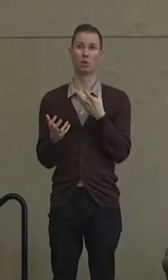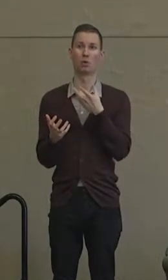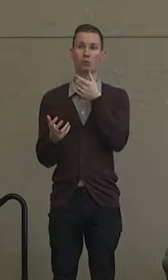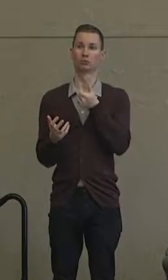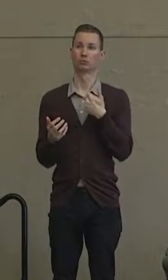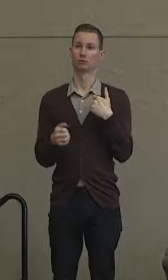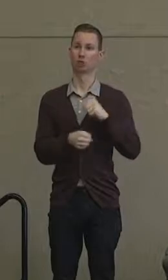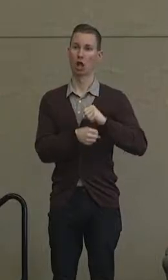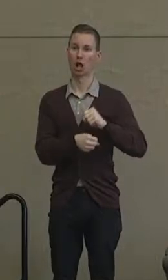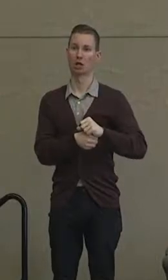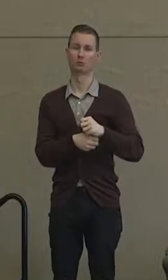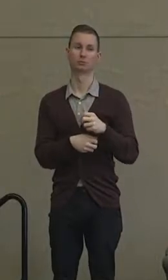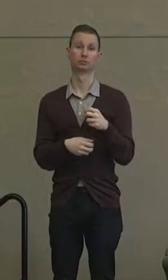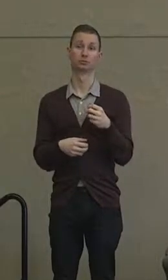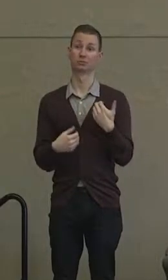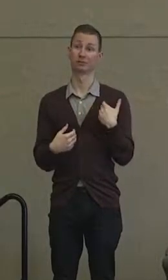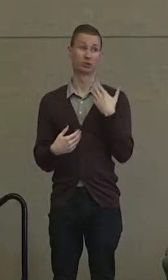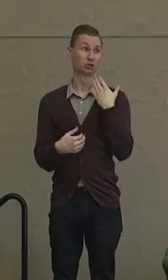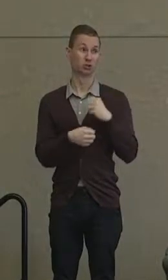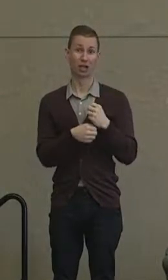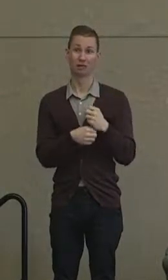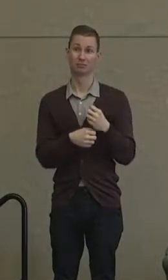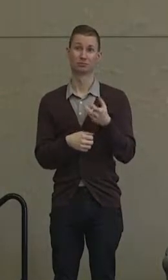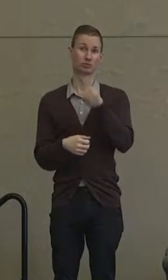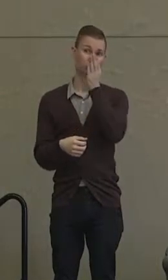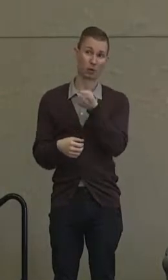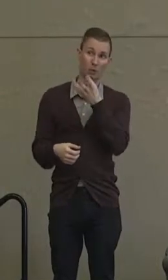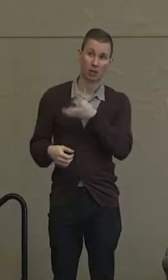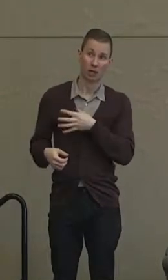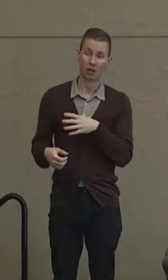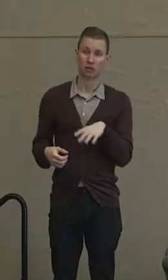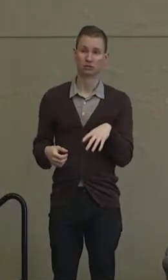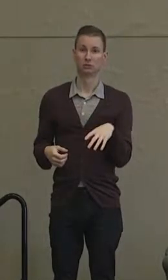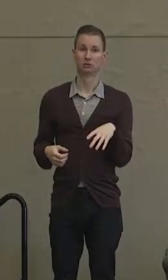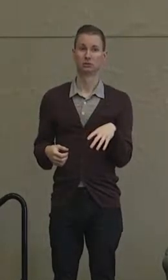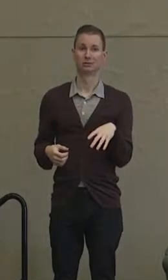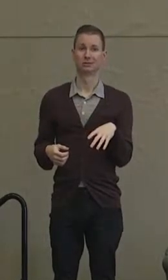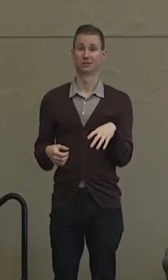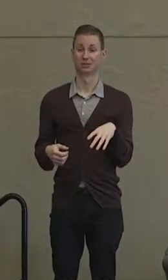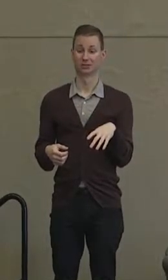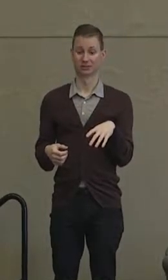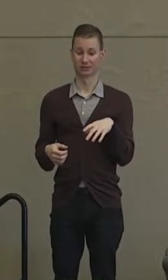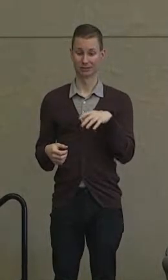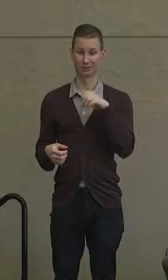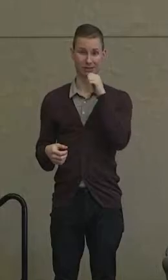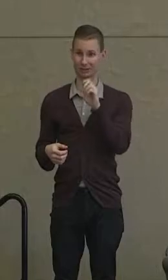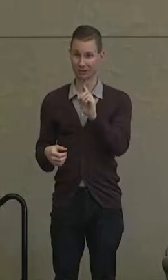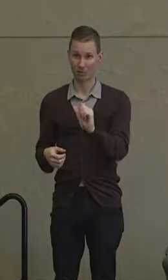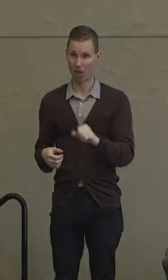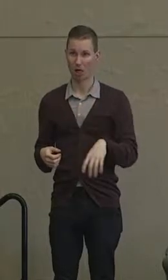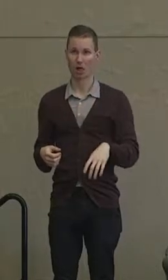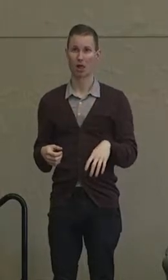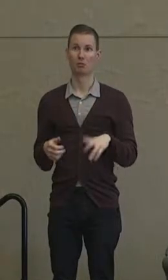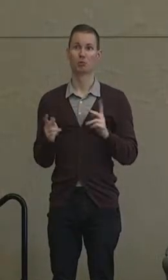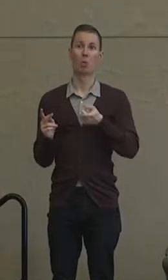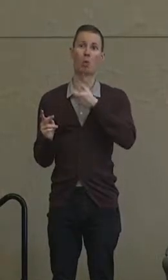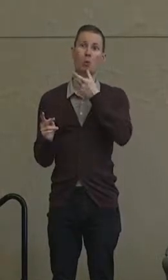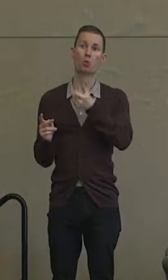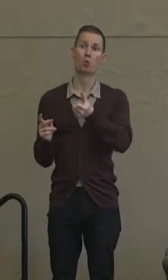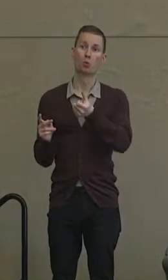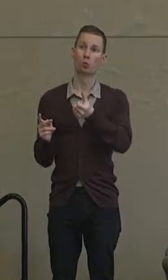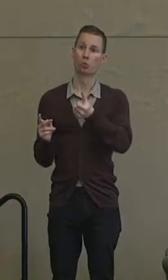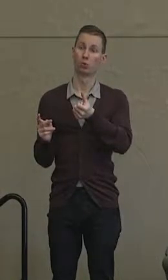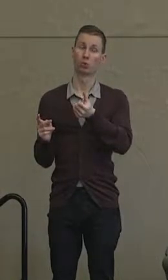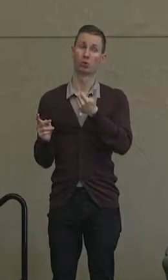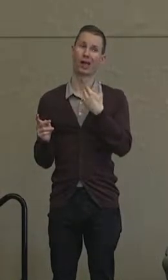women, employed in good jobs, heterosexual women, not physically challenged, who had